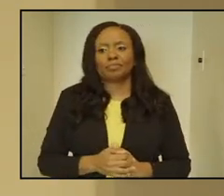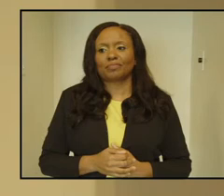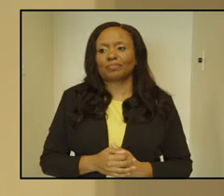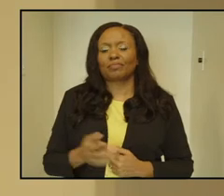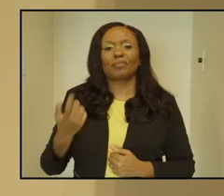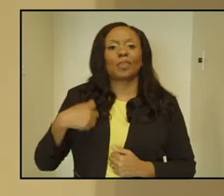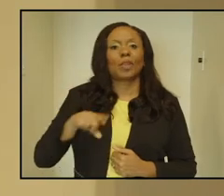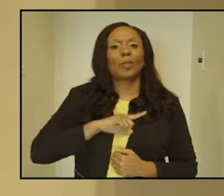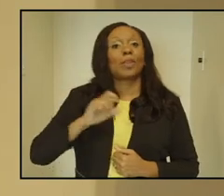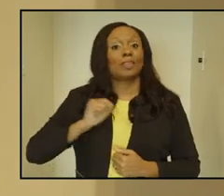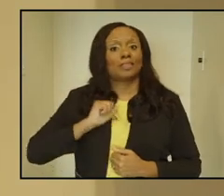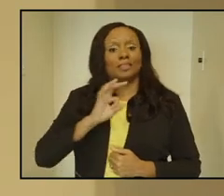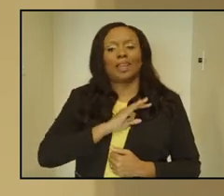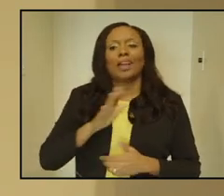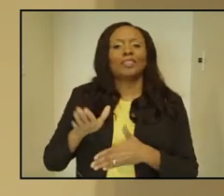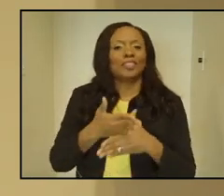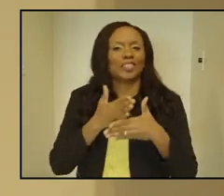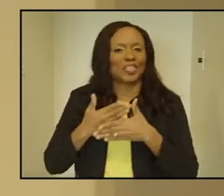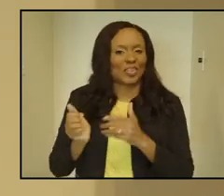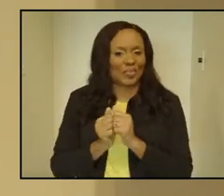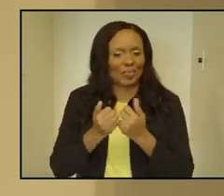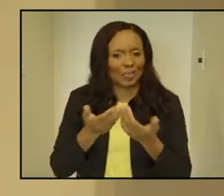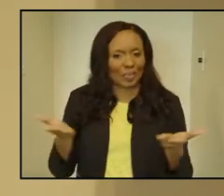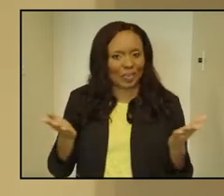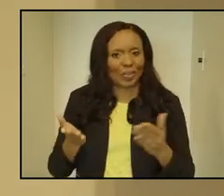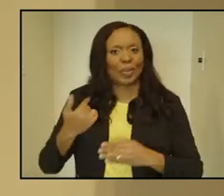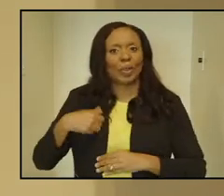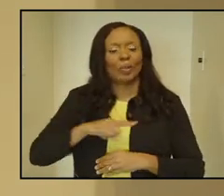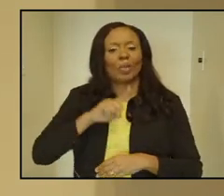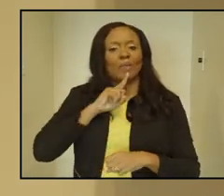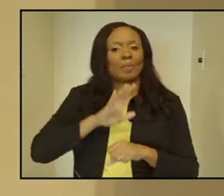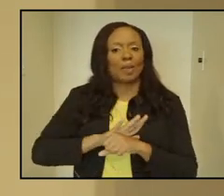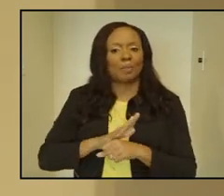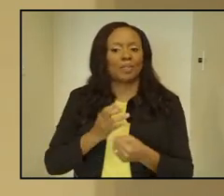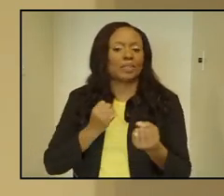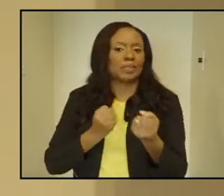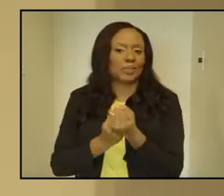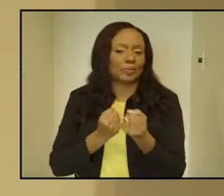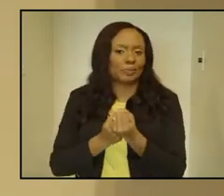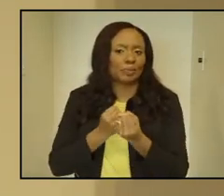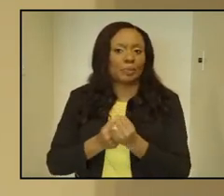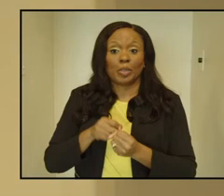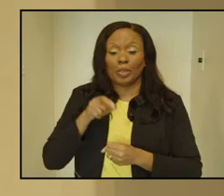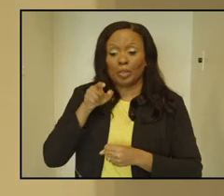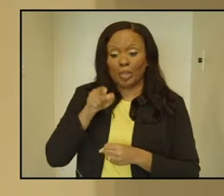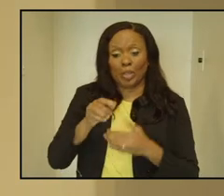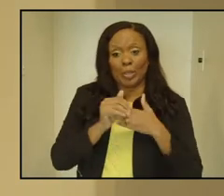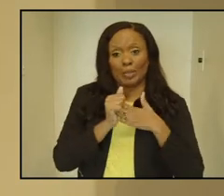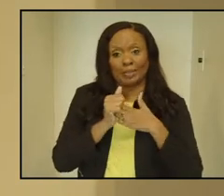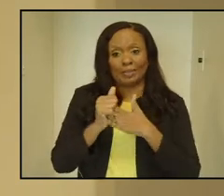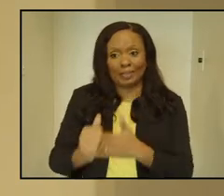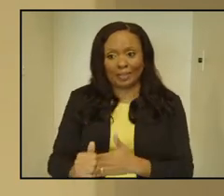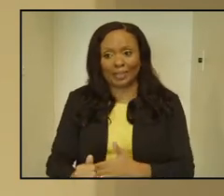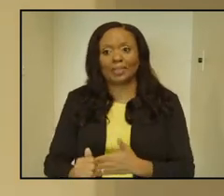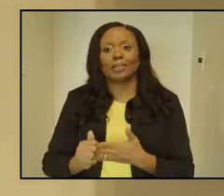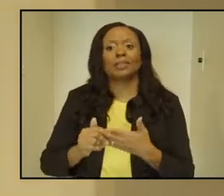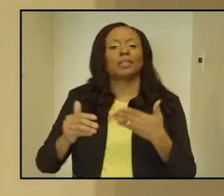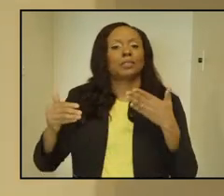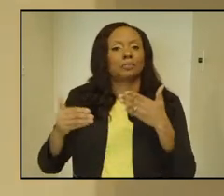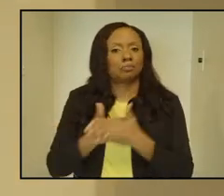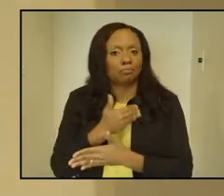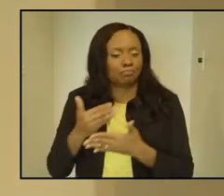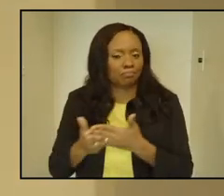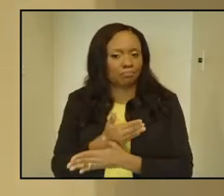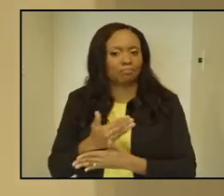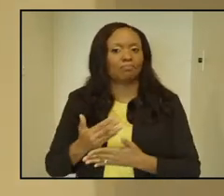your triumph, and we pledge our continued support as you lead the charge of the modernization of